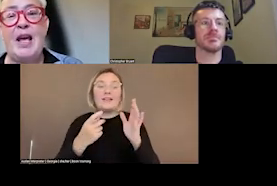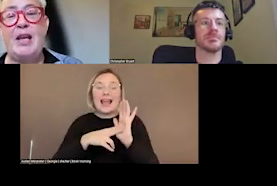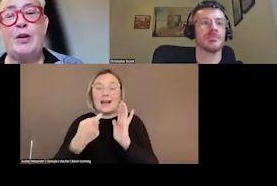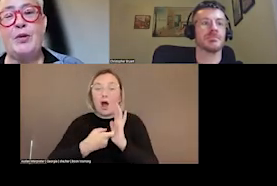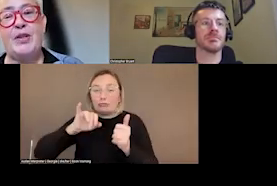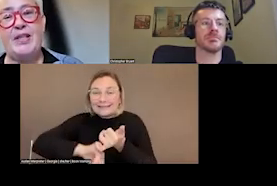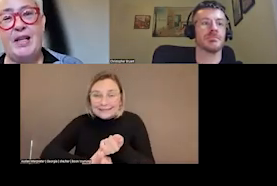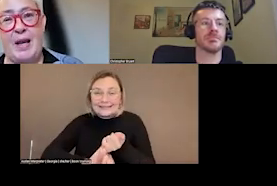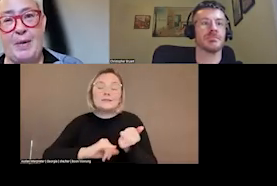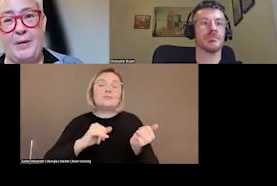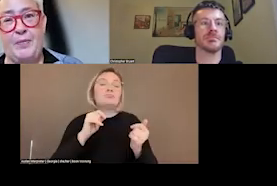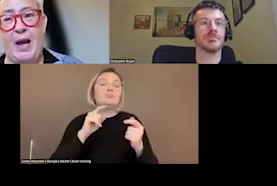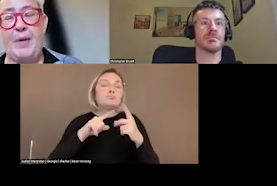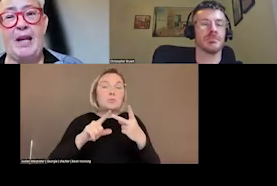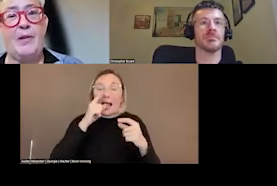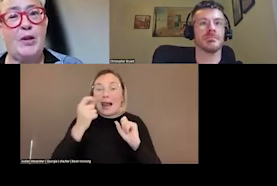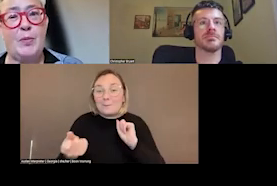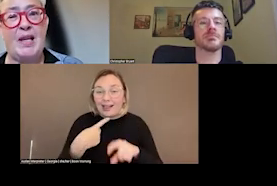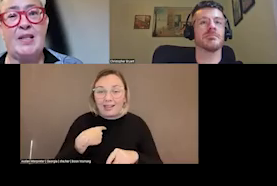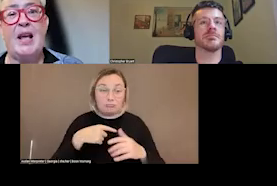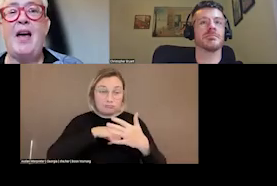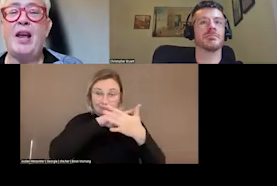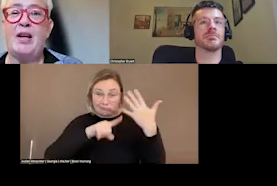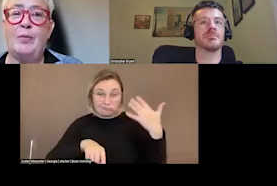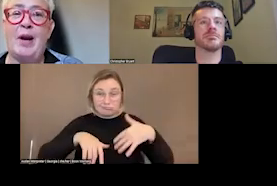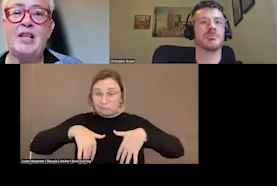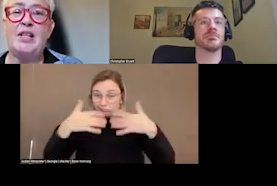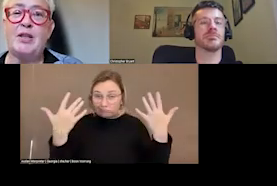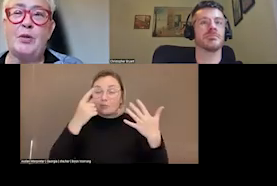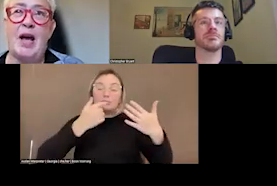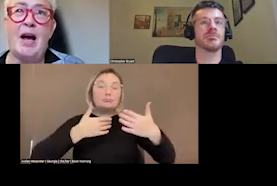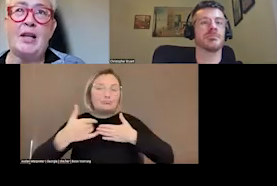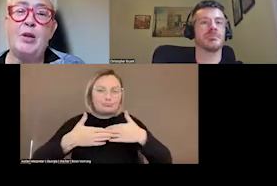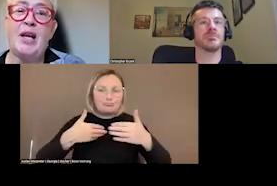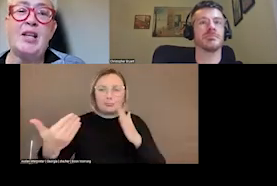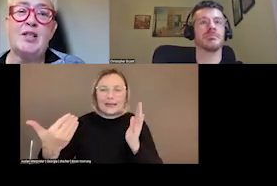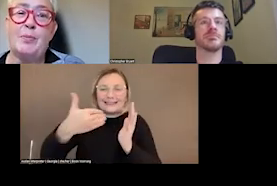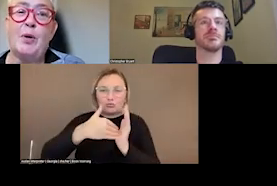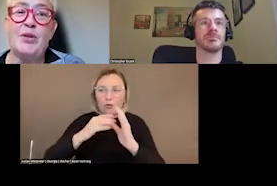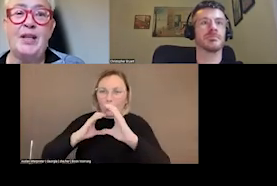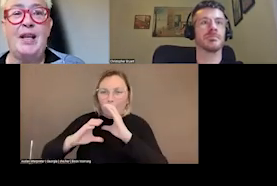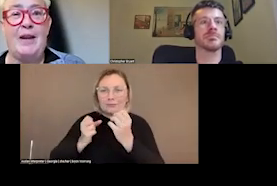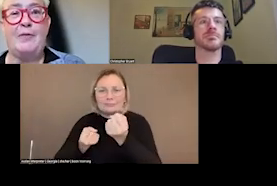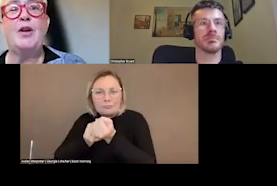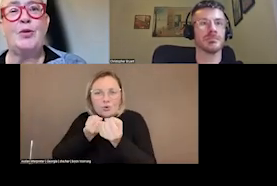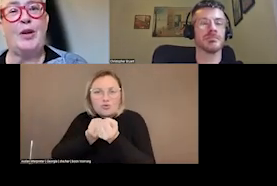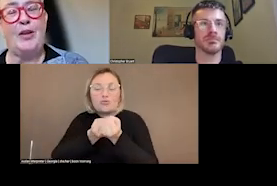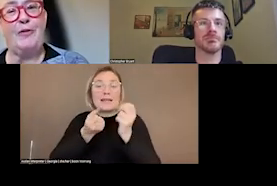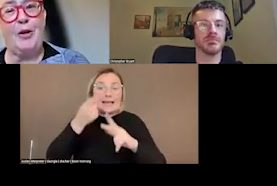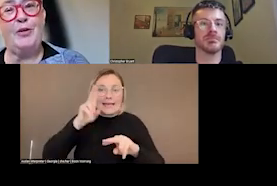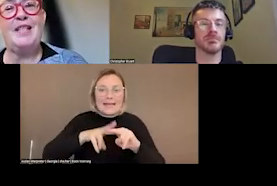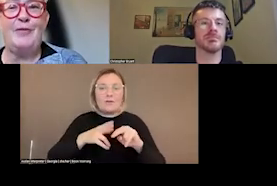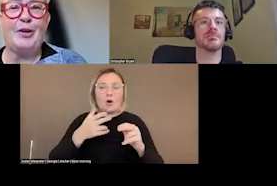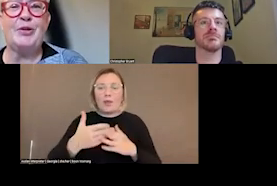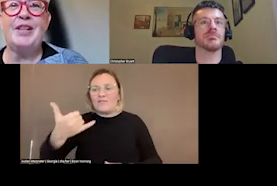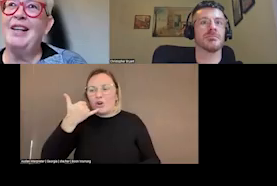Service. You can also send an email, any of those ways, and they can arrange additional communication support if talking on the